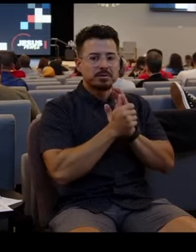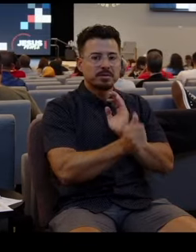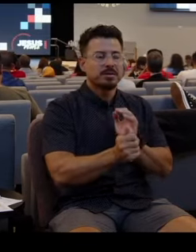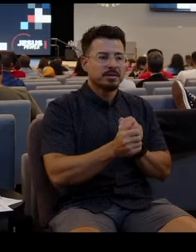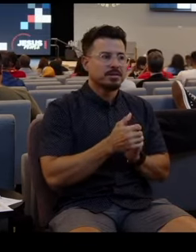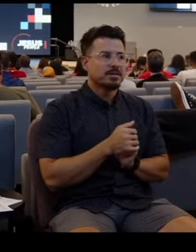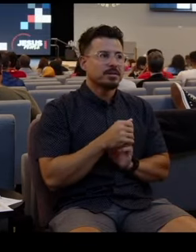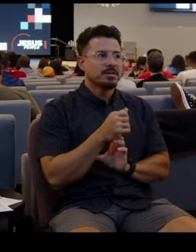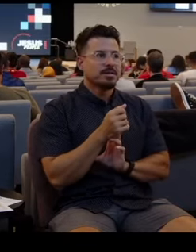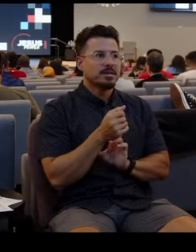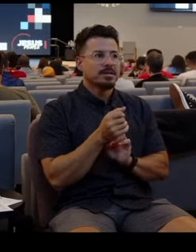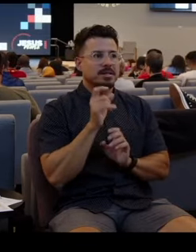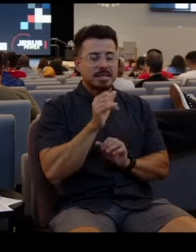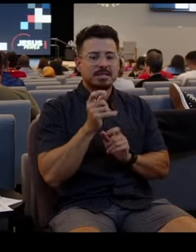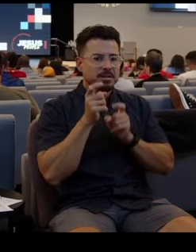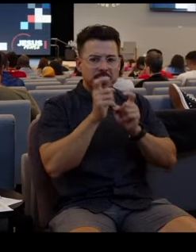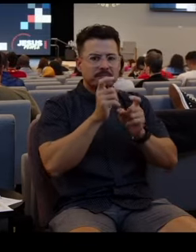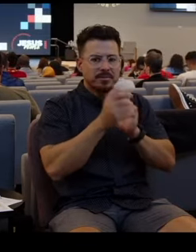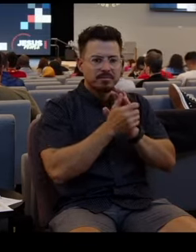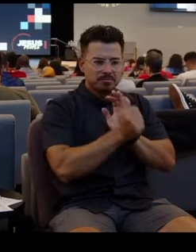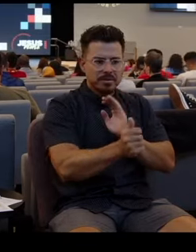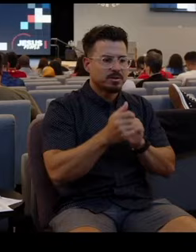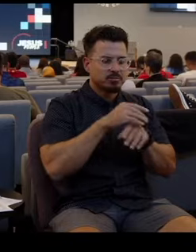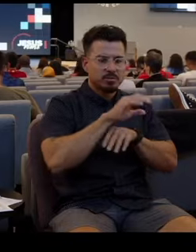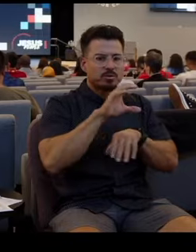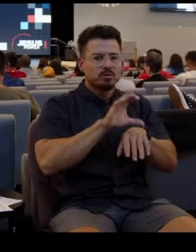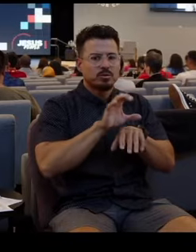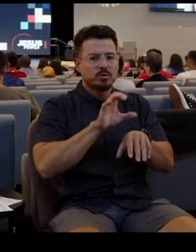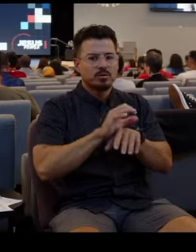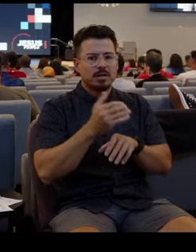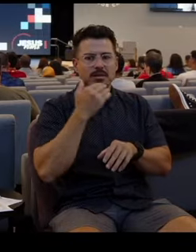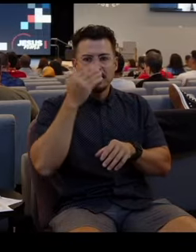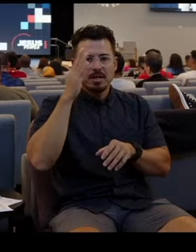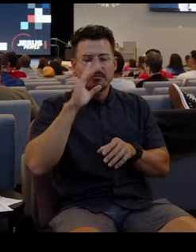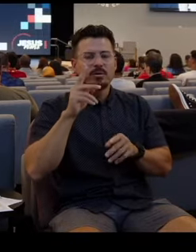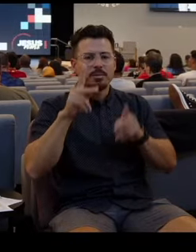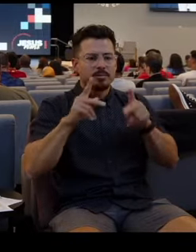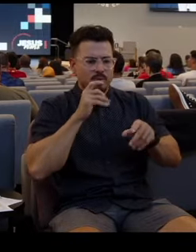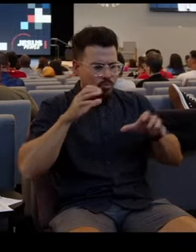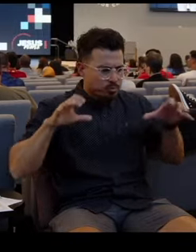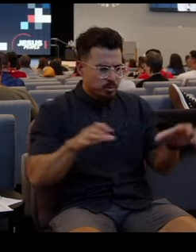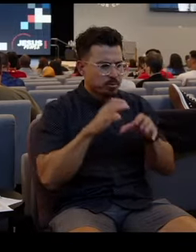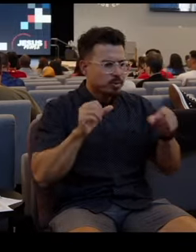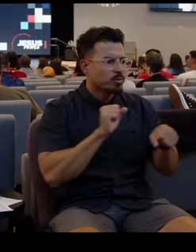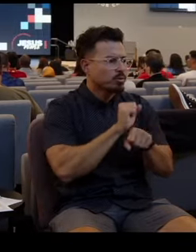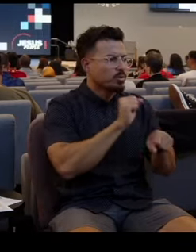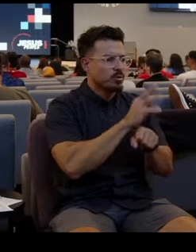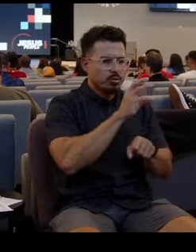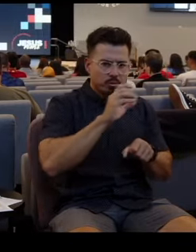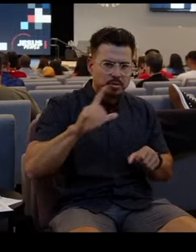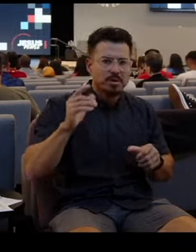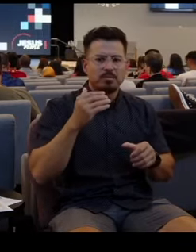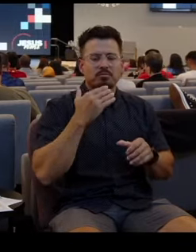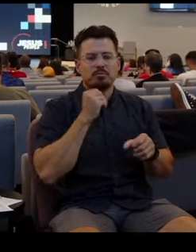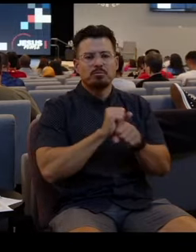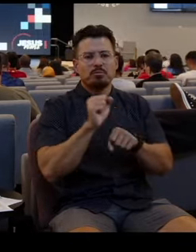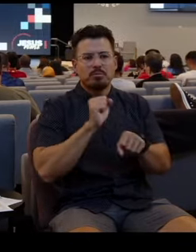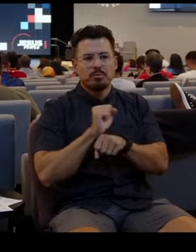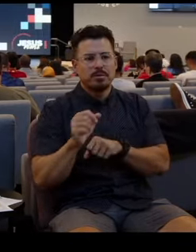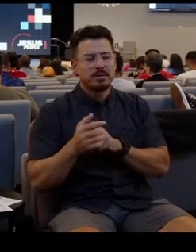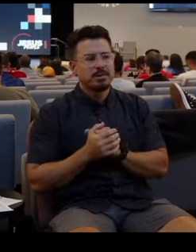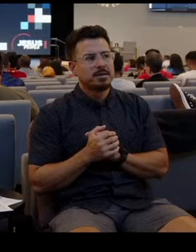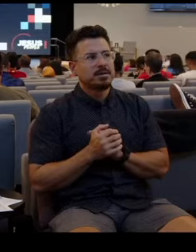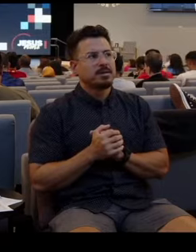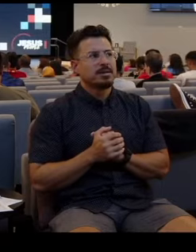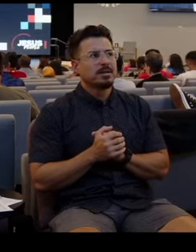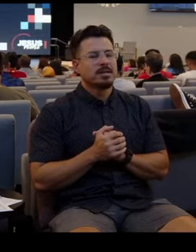people, the Bible says that's a gift in the church. And thank God for people who do it well and diplomatically, like